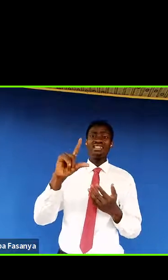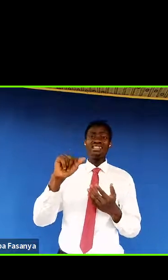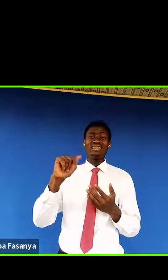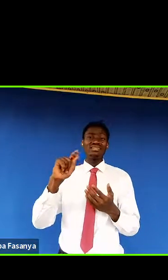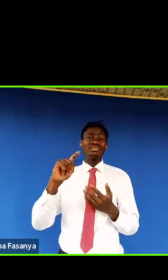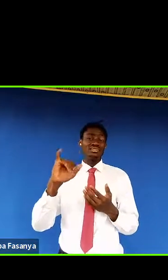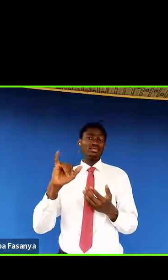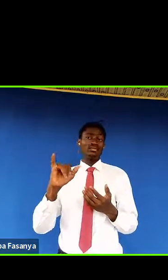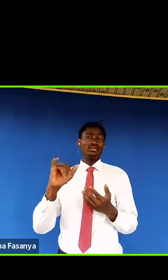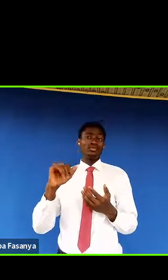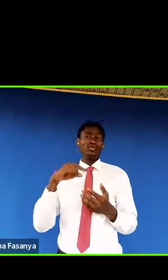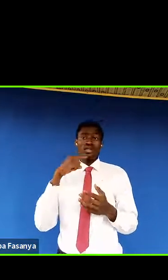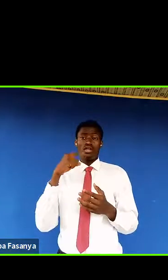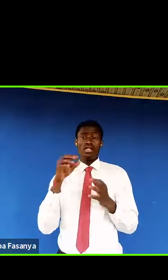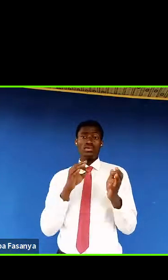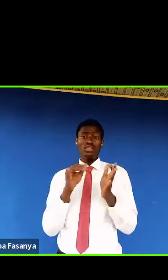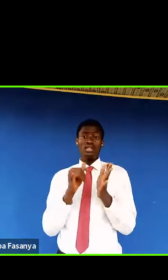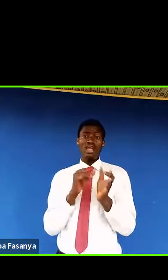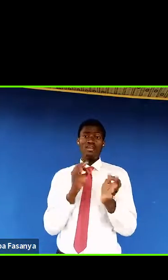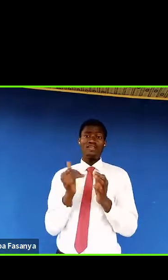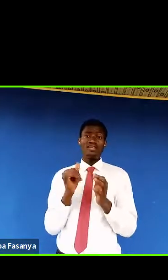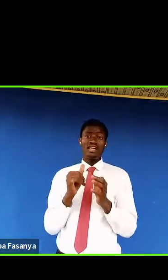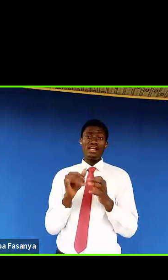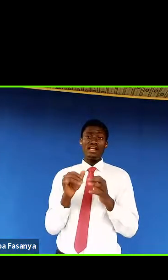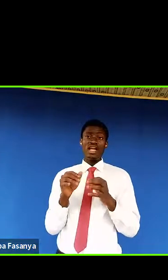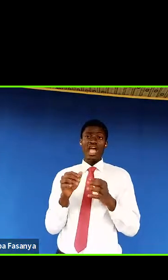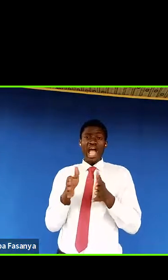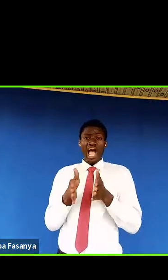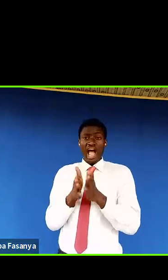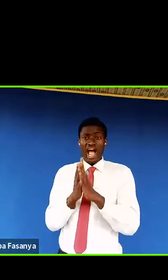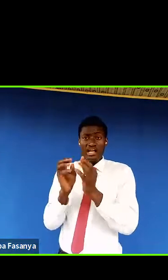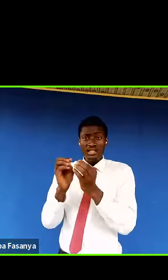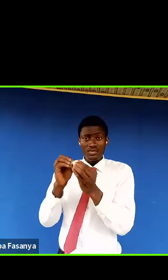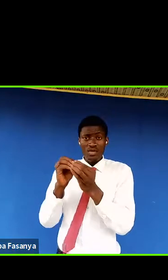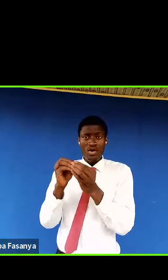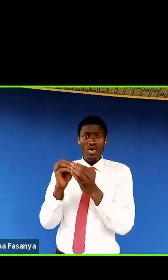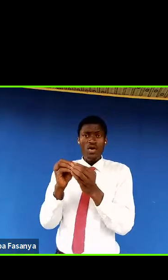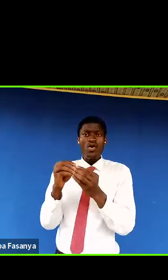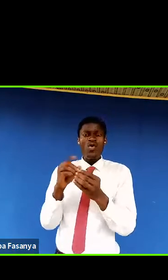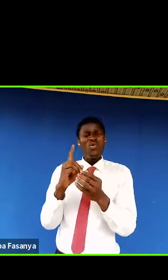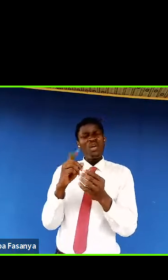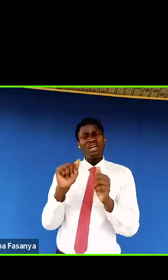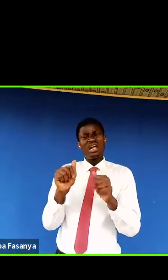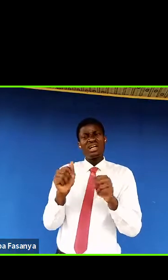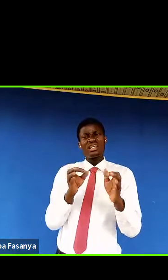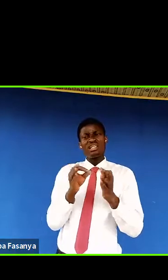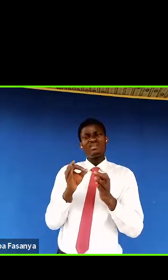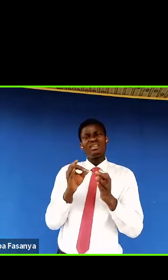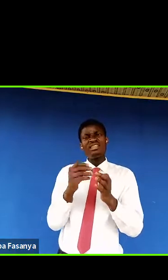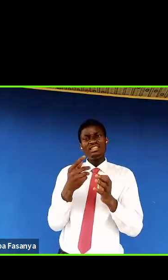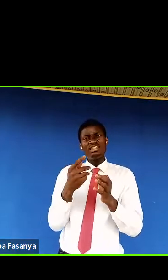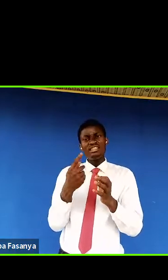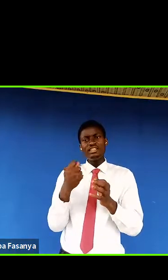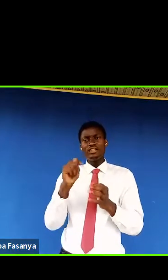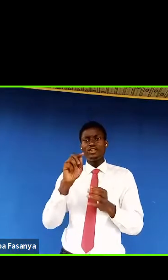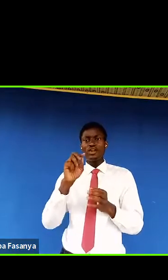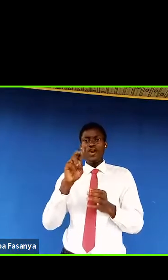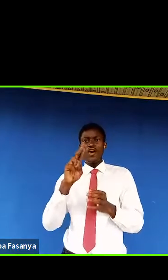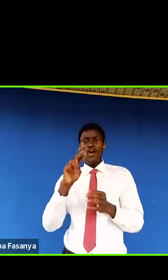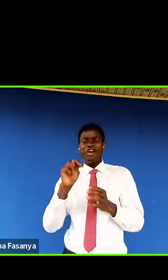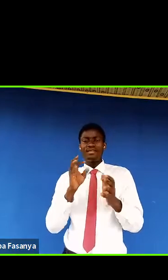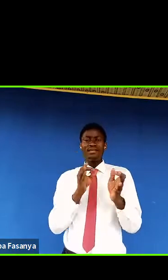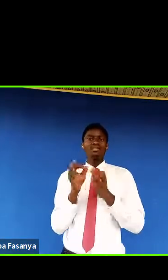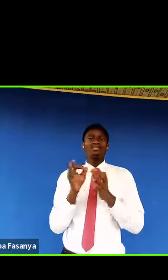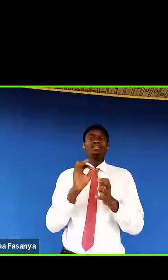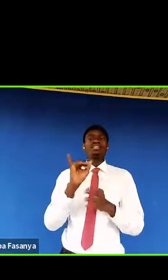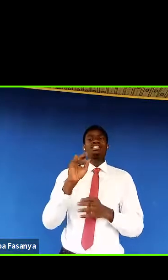can still explain the infertility. where is the place of when